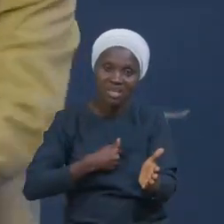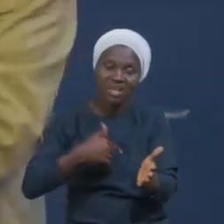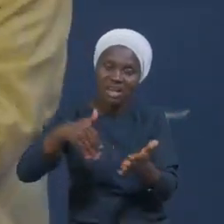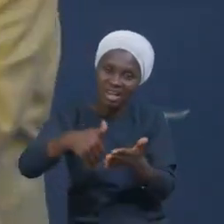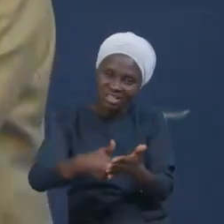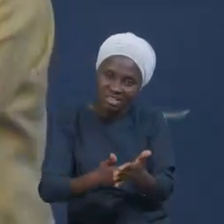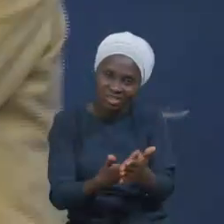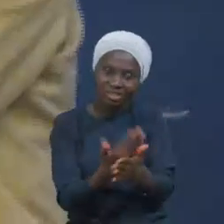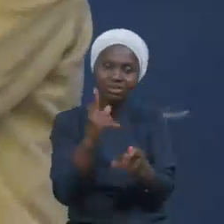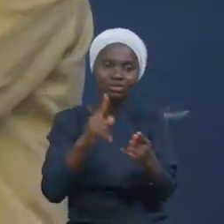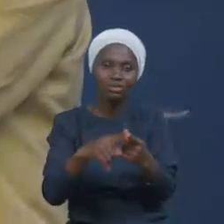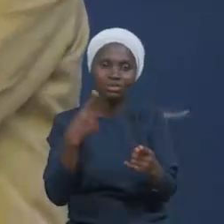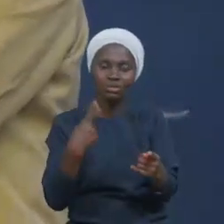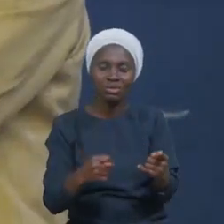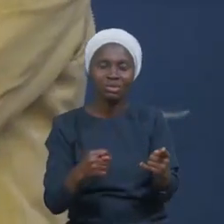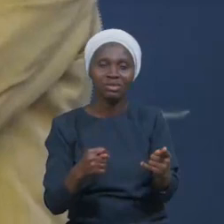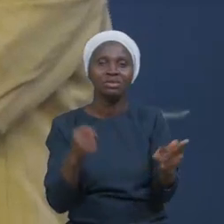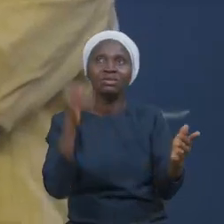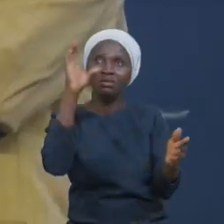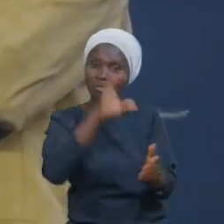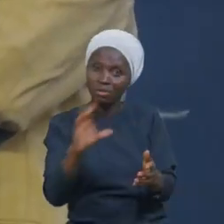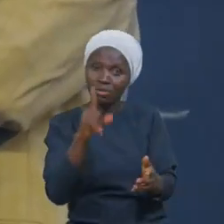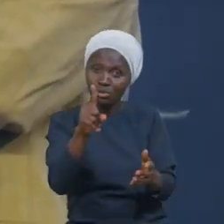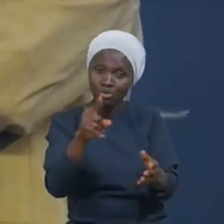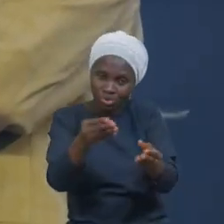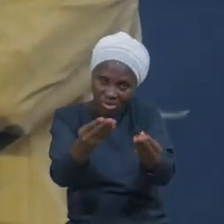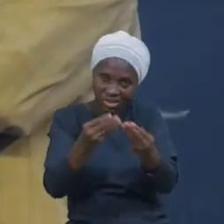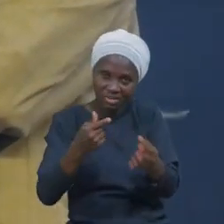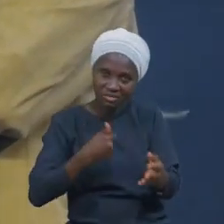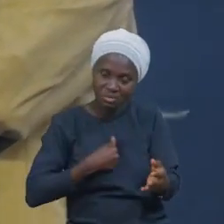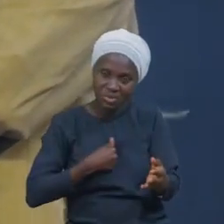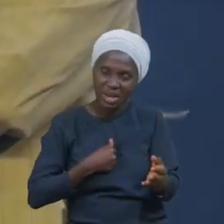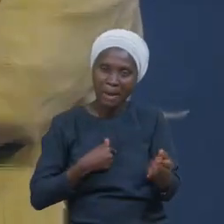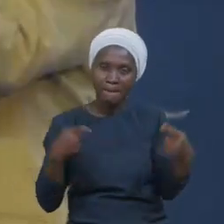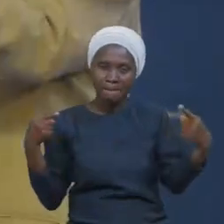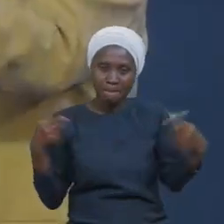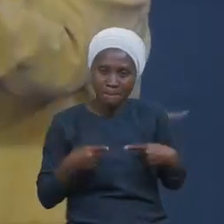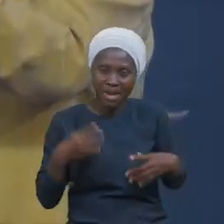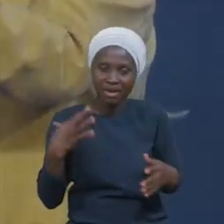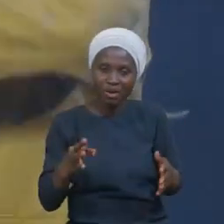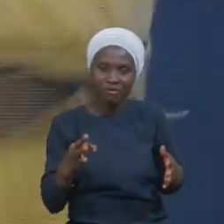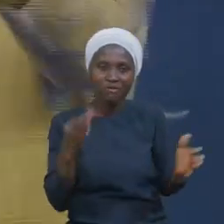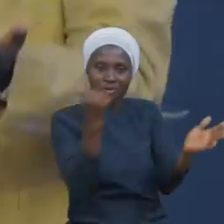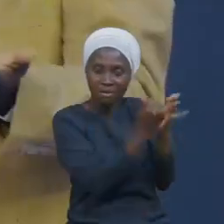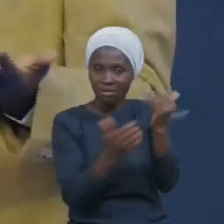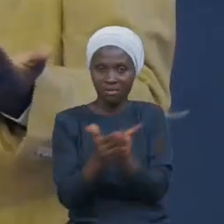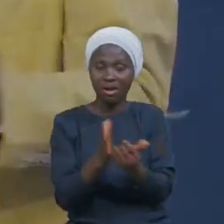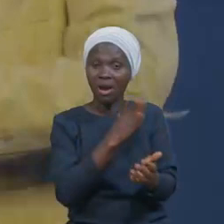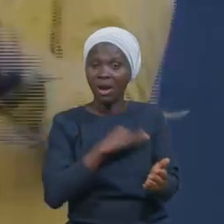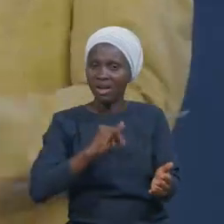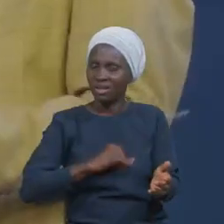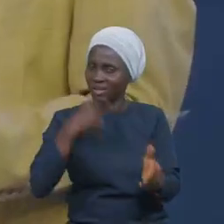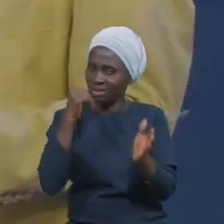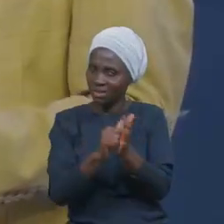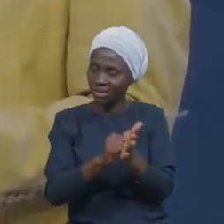cross. You gave me pain, the pain of crucifixion. And I said, I'll overlook that.